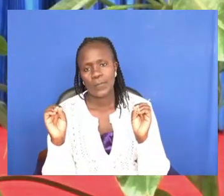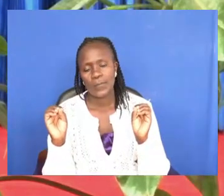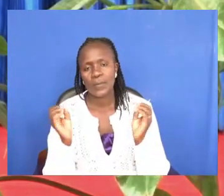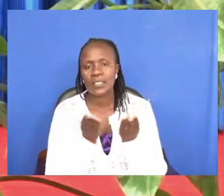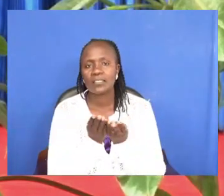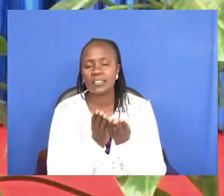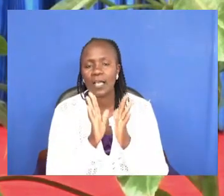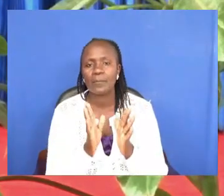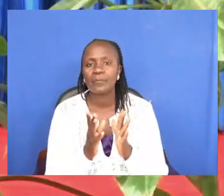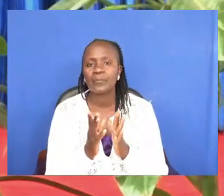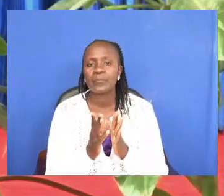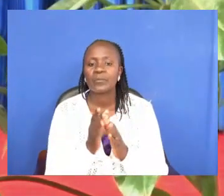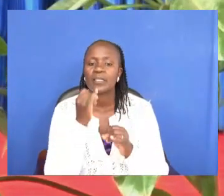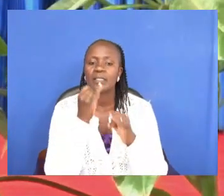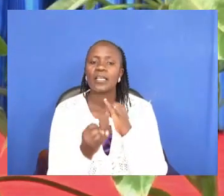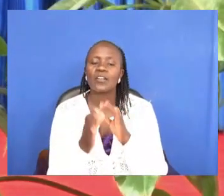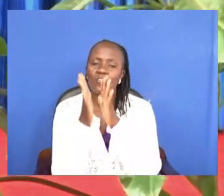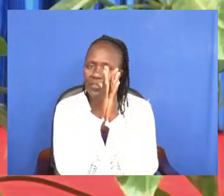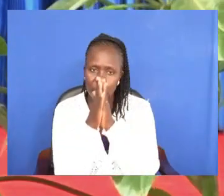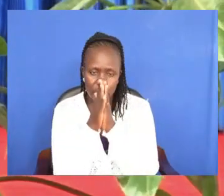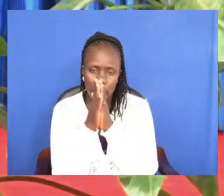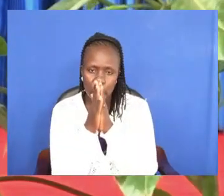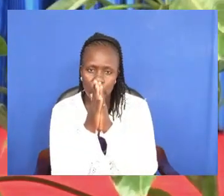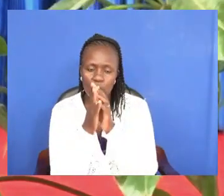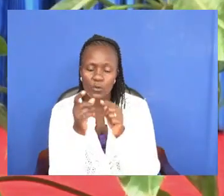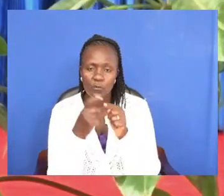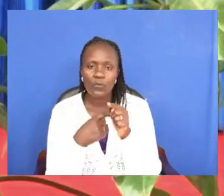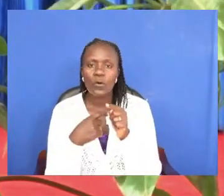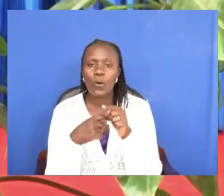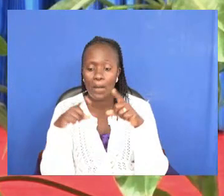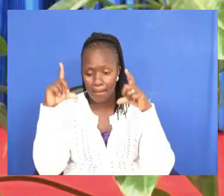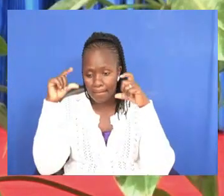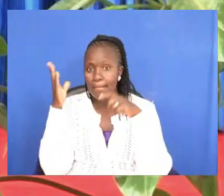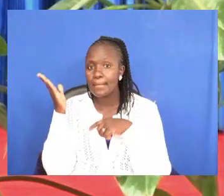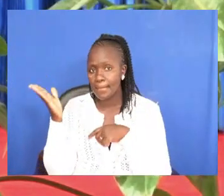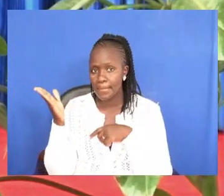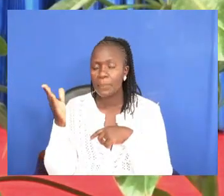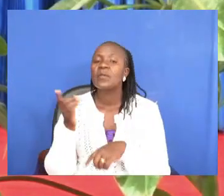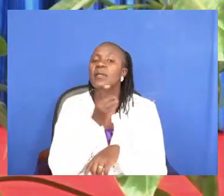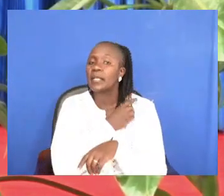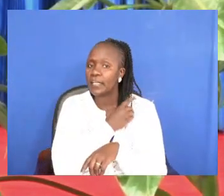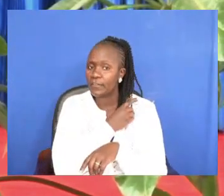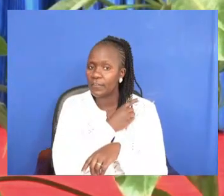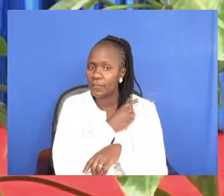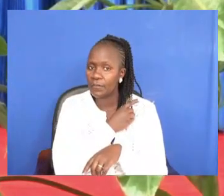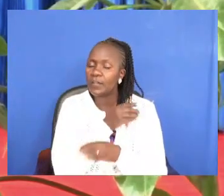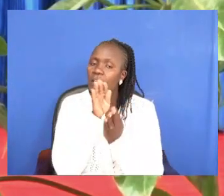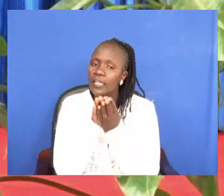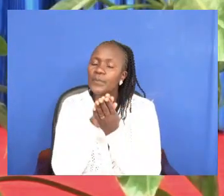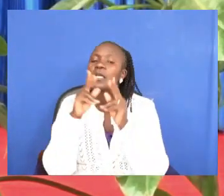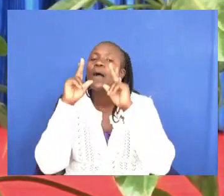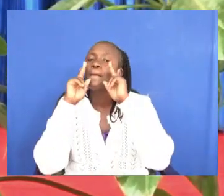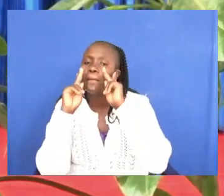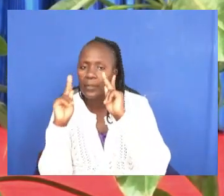Nabal's servants. So that is the end of our story. From this, we see that David kept